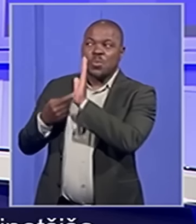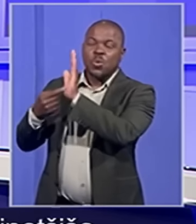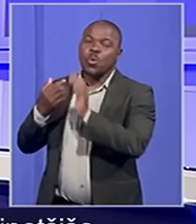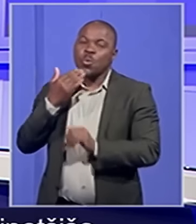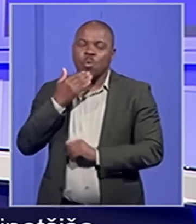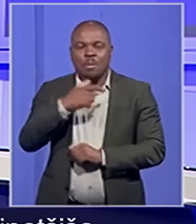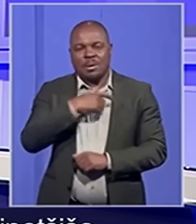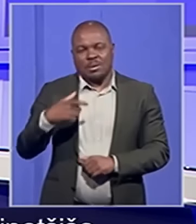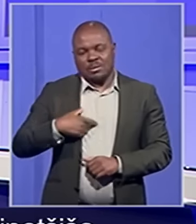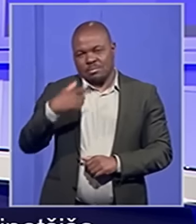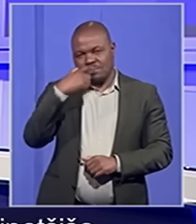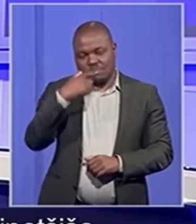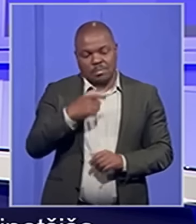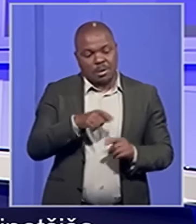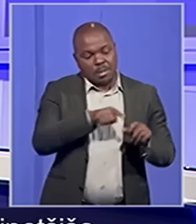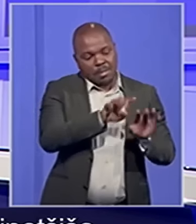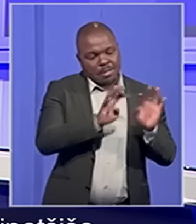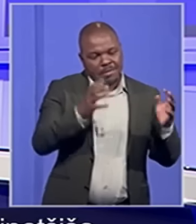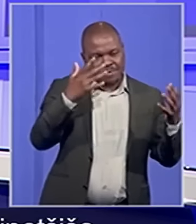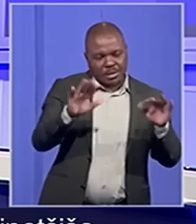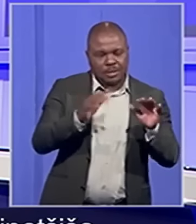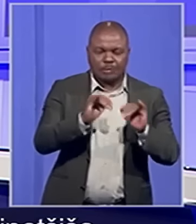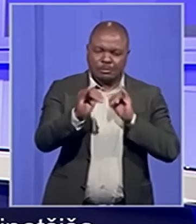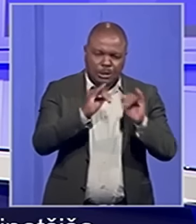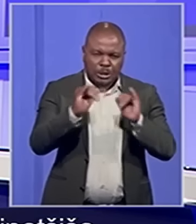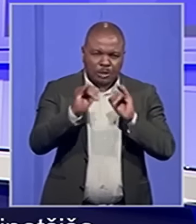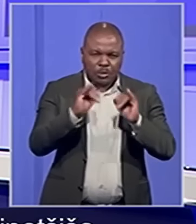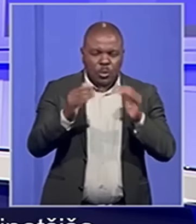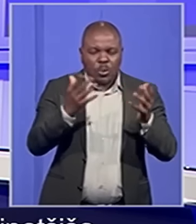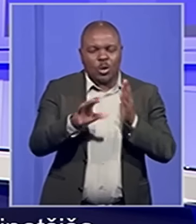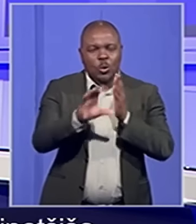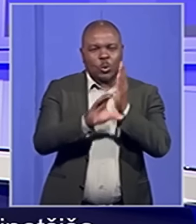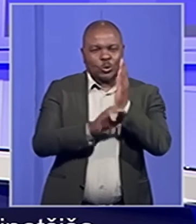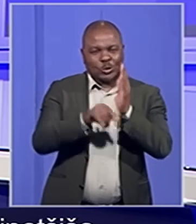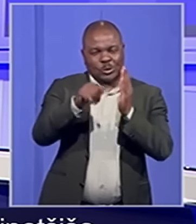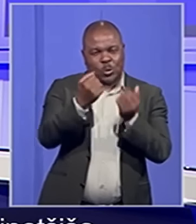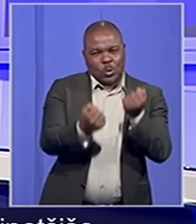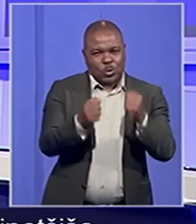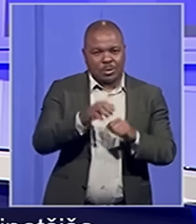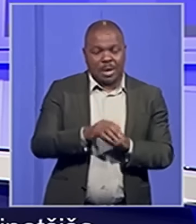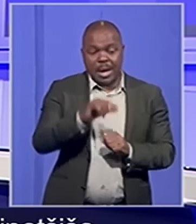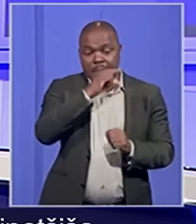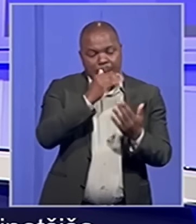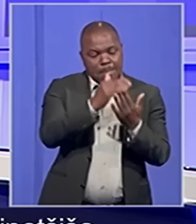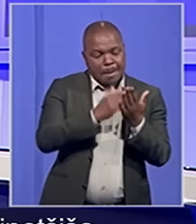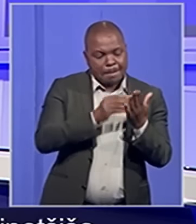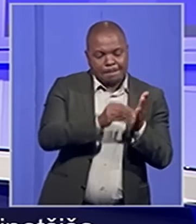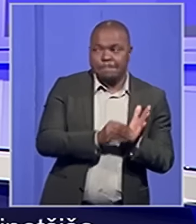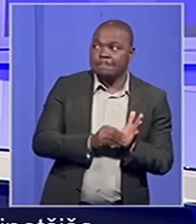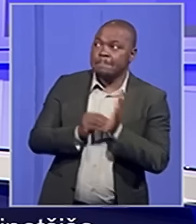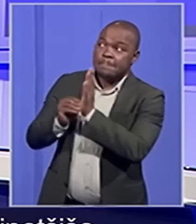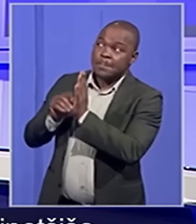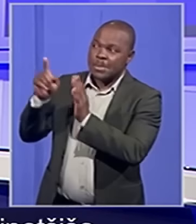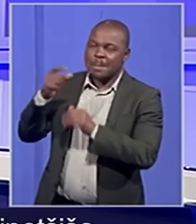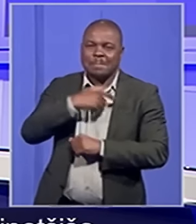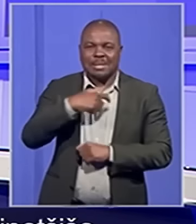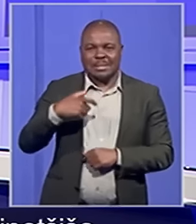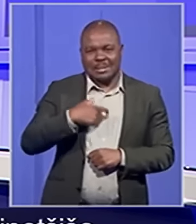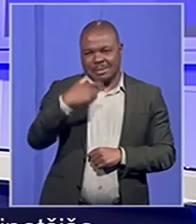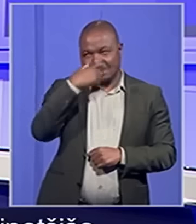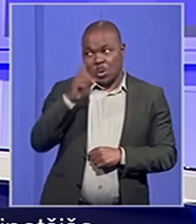gore komišene e rume diteko tša dikgoba kgorotsheko ya molaotheo. Maina ao a tla rumelwa go mopresidente Ramaphosa yo a tla